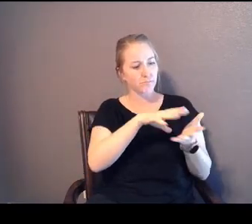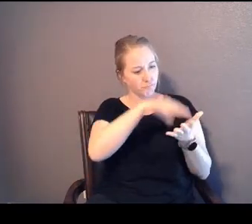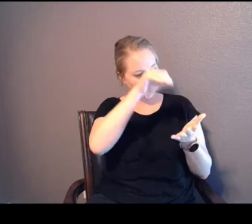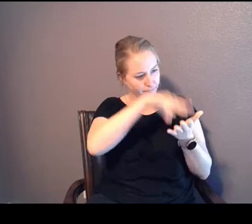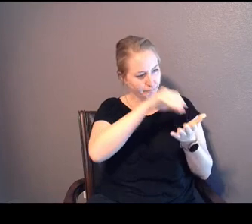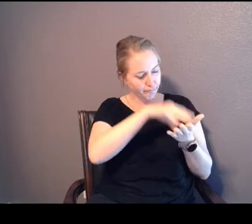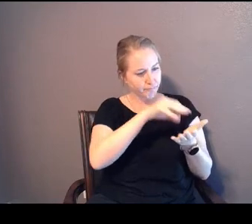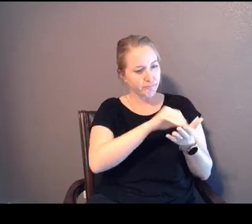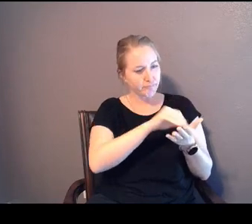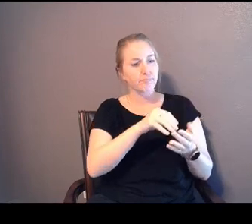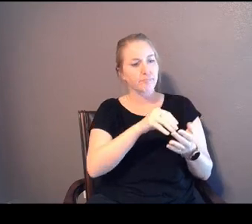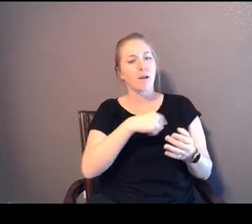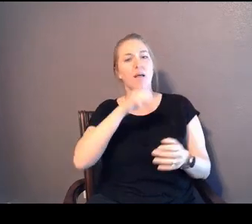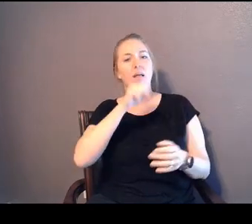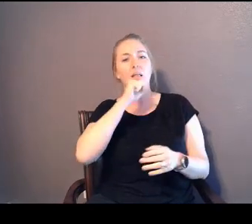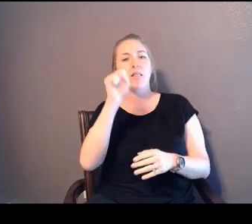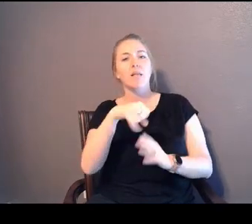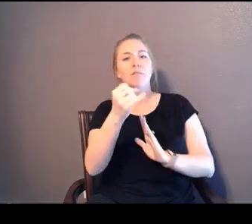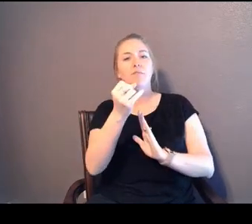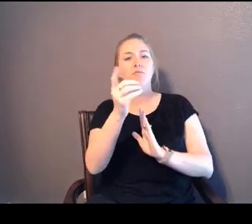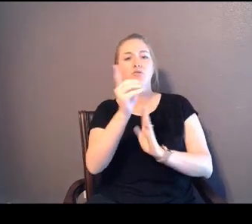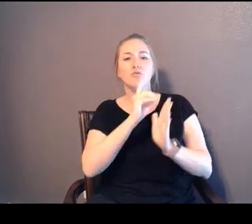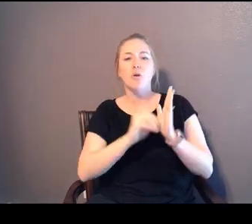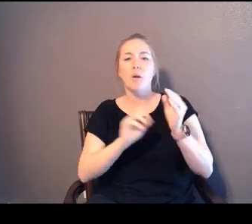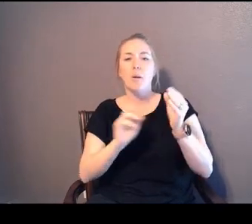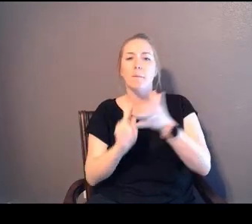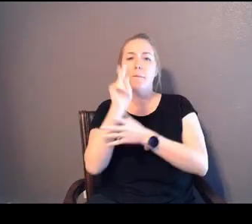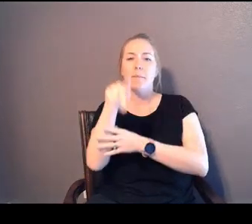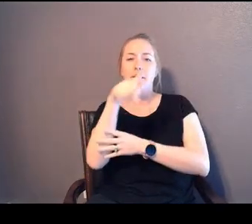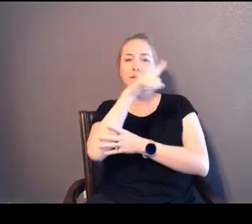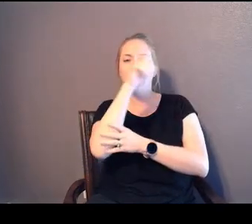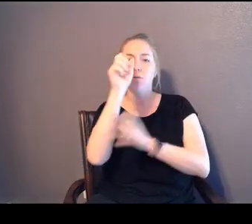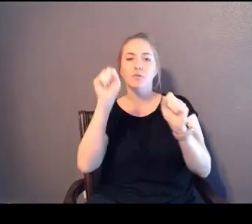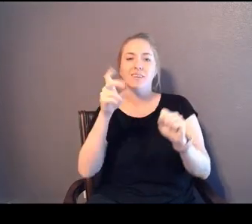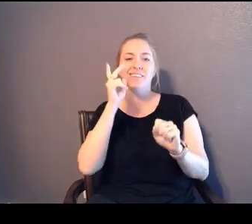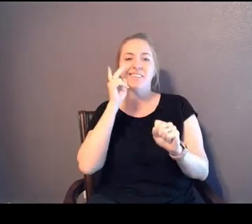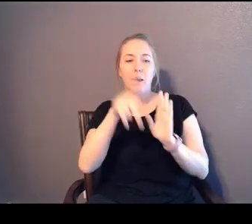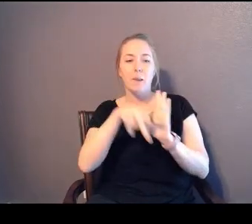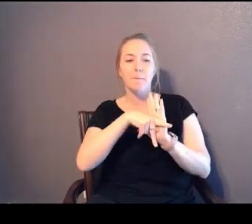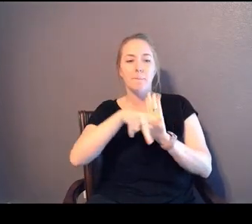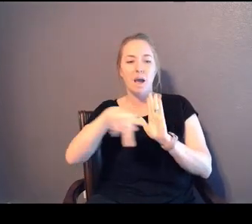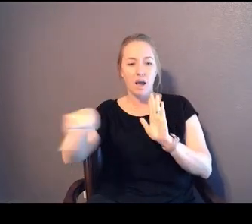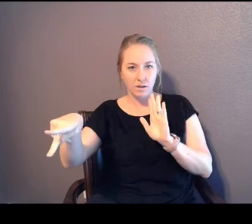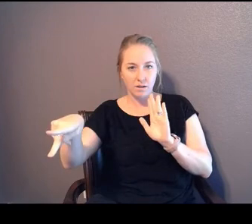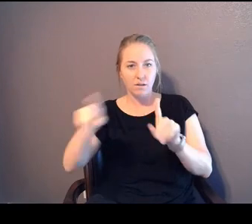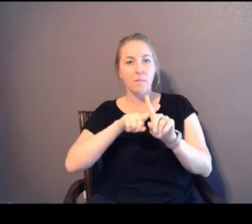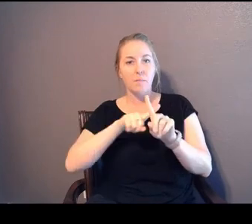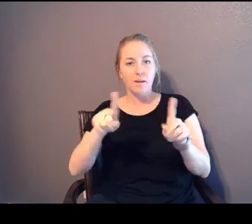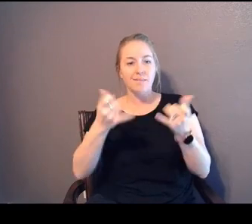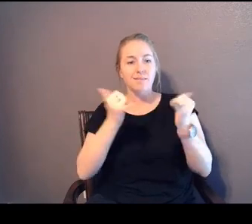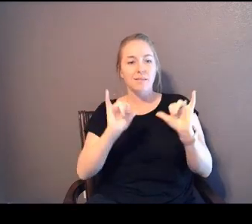there's always a pattern, but still each one is an individual.